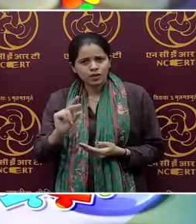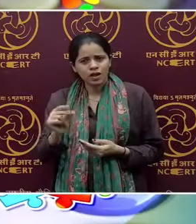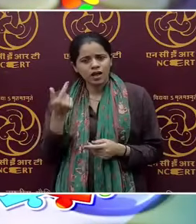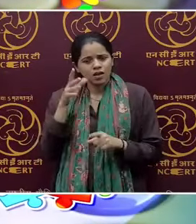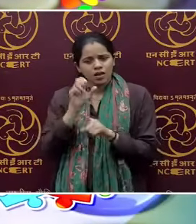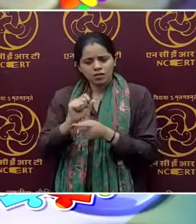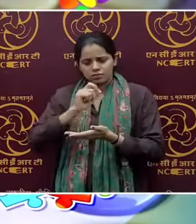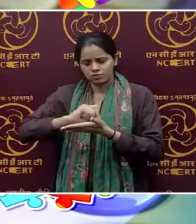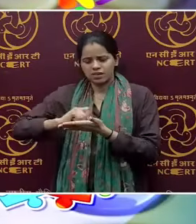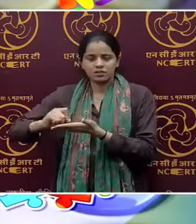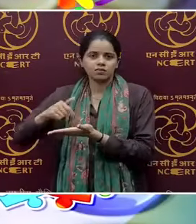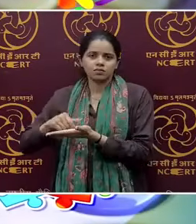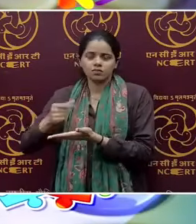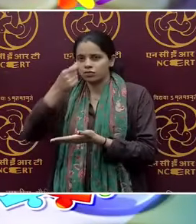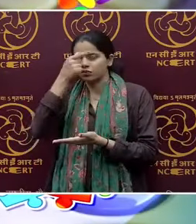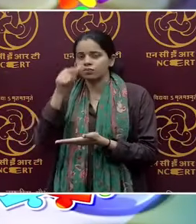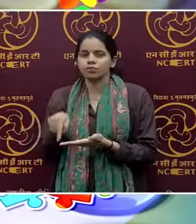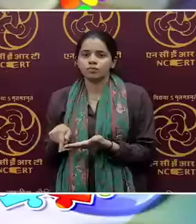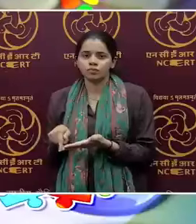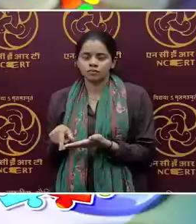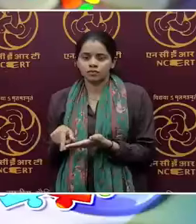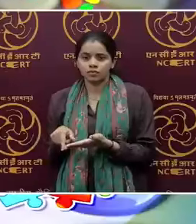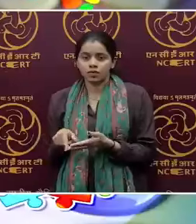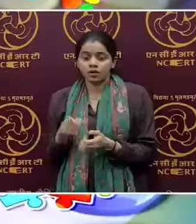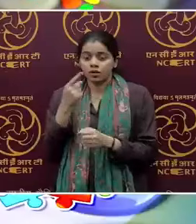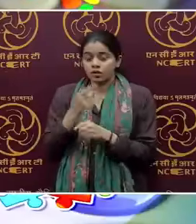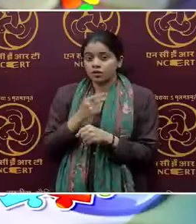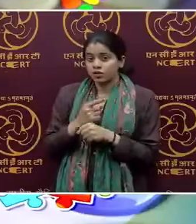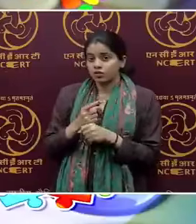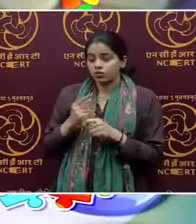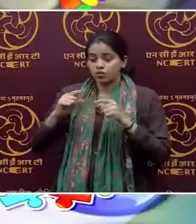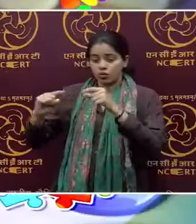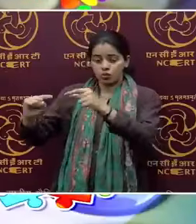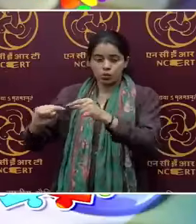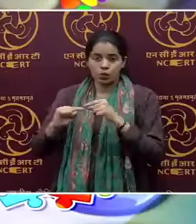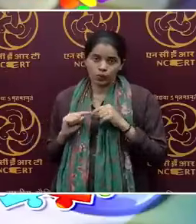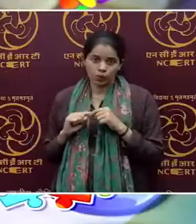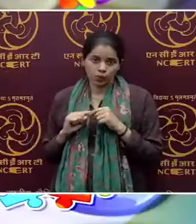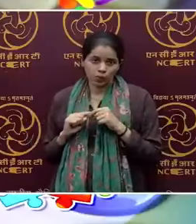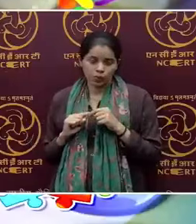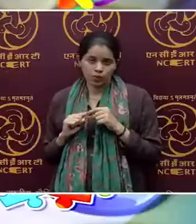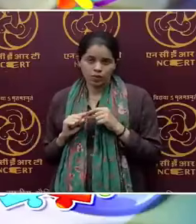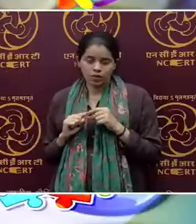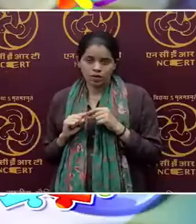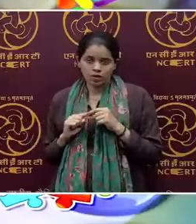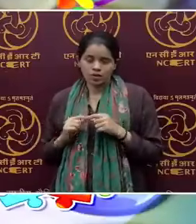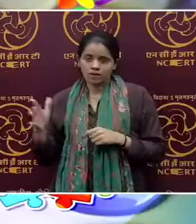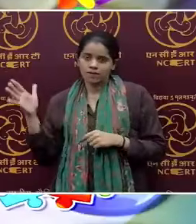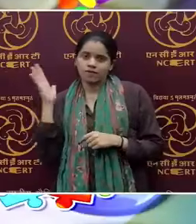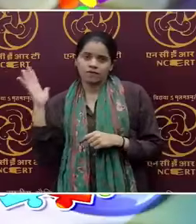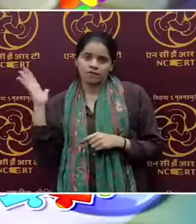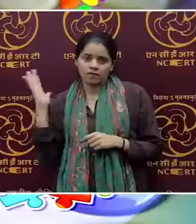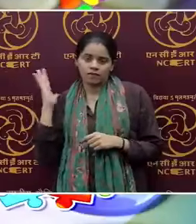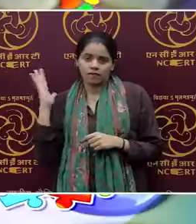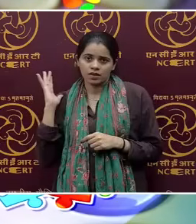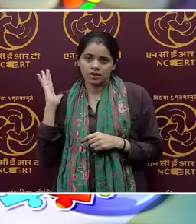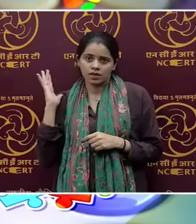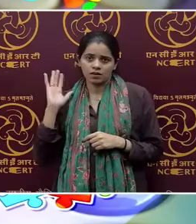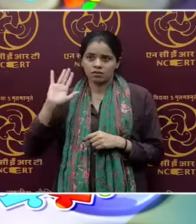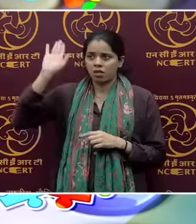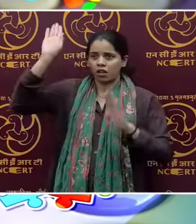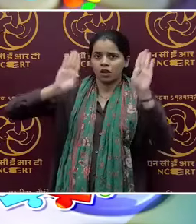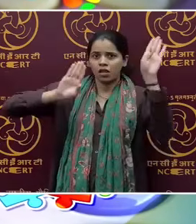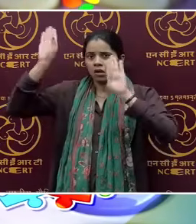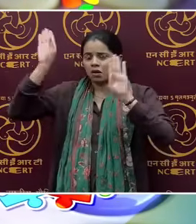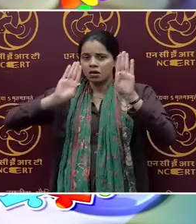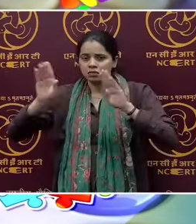with writing. They are the ones who, when the teacher asks a question, are to wait and not put up their hands and wait for